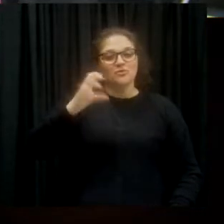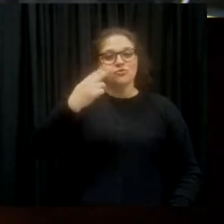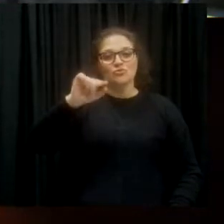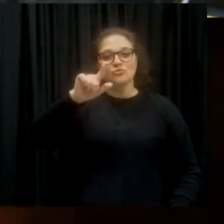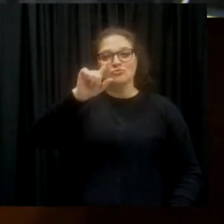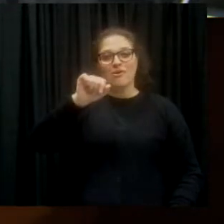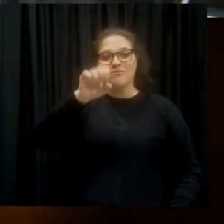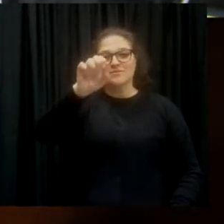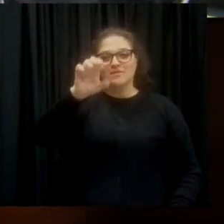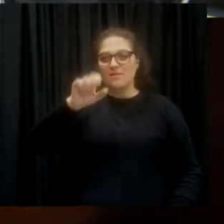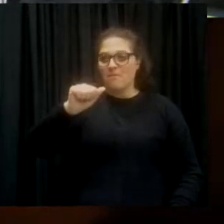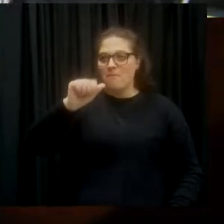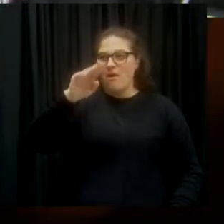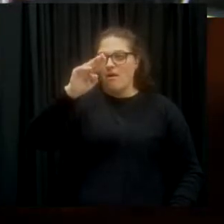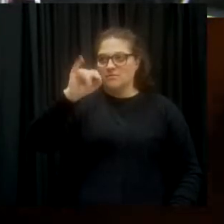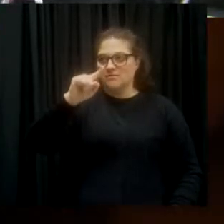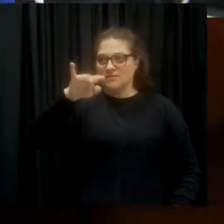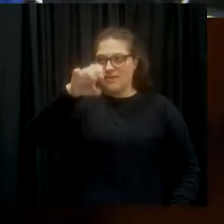Chelsea Montes.